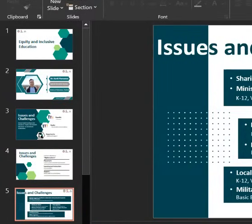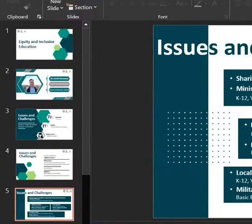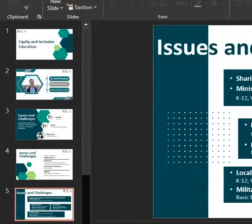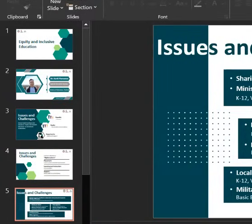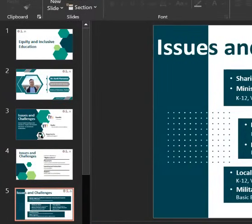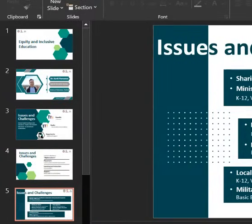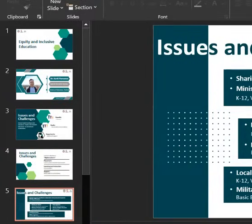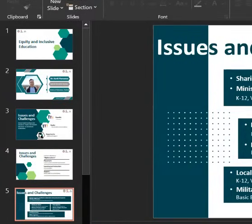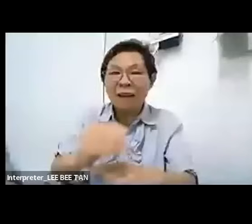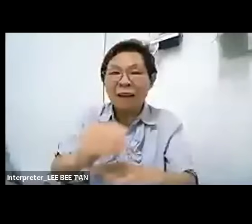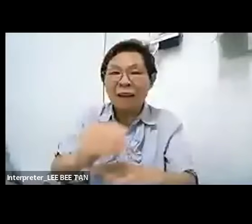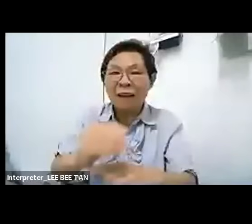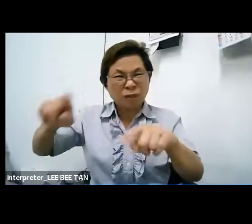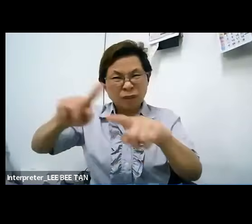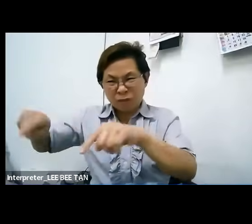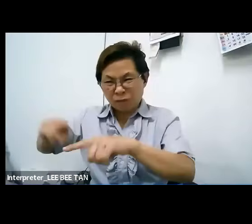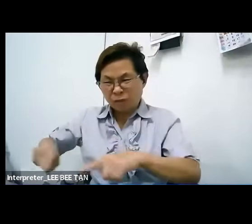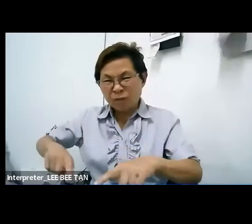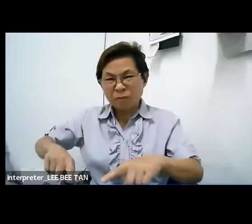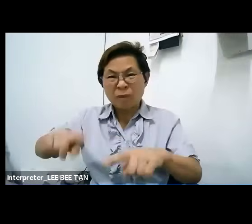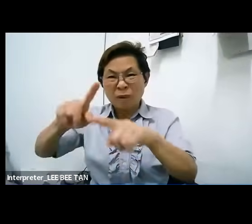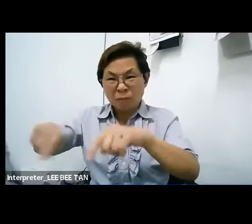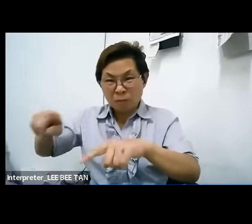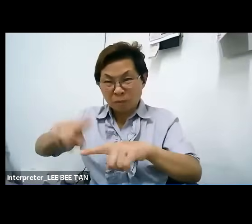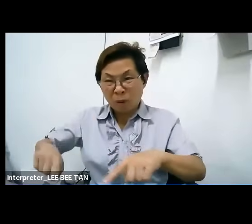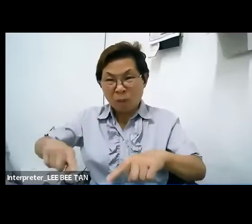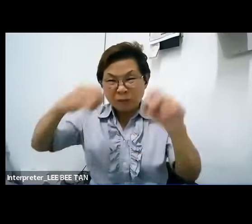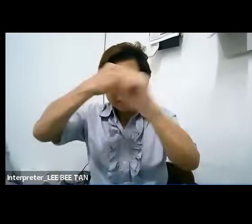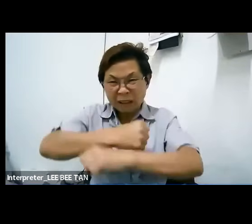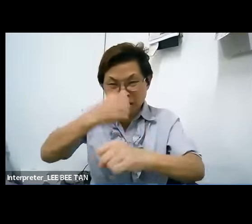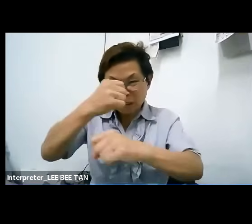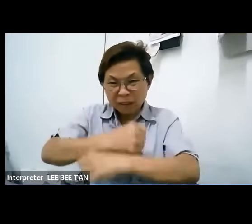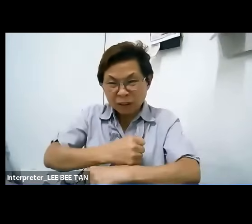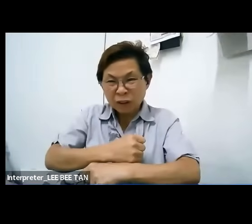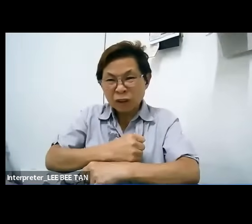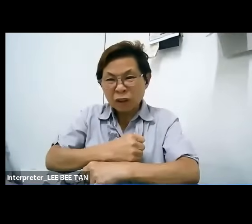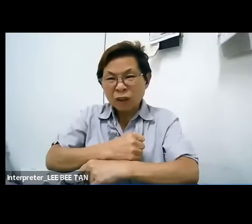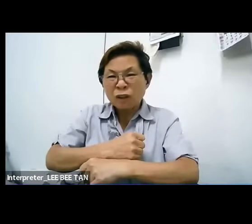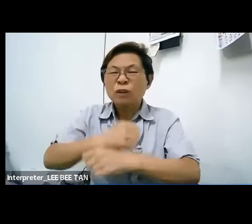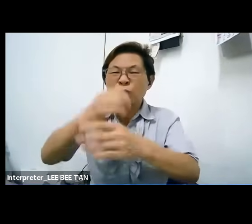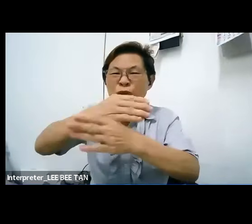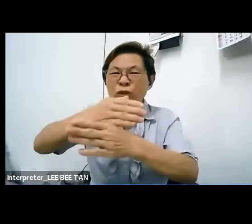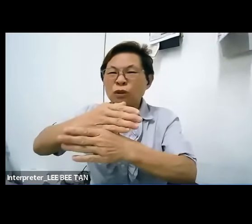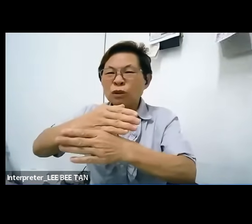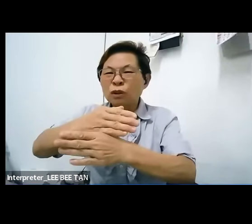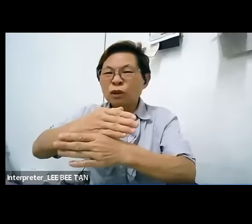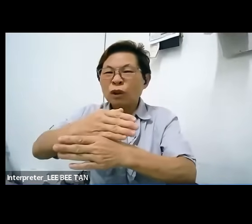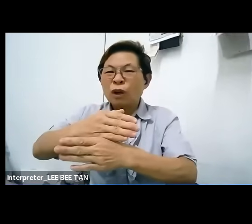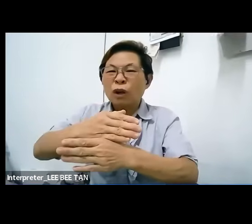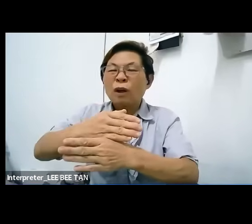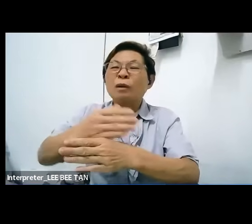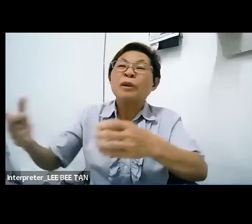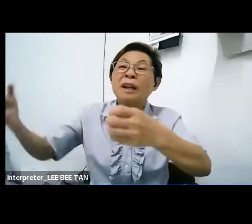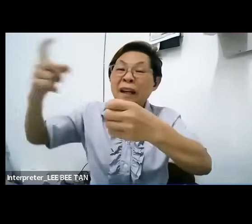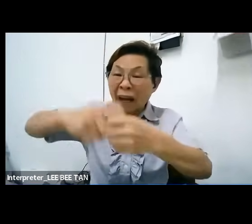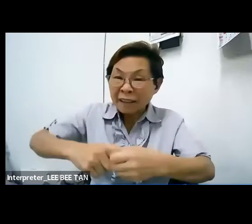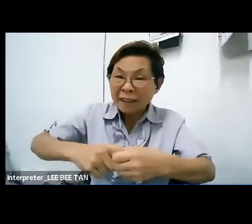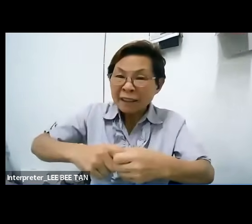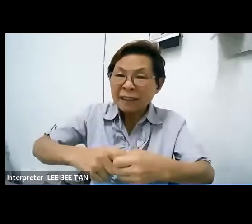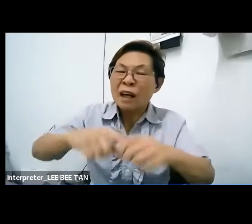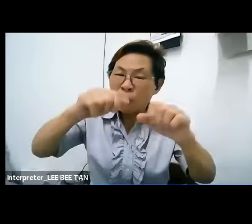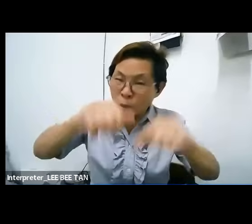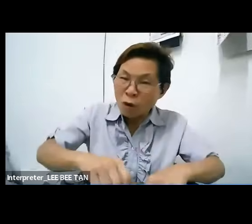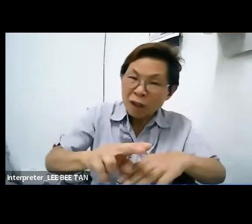multifaceted challenges within education, encompassing the issues of accessibility, inclusivity,